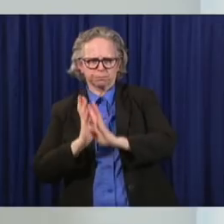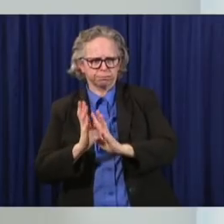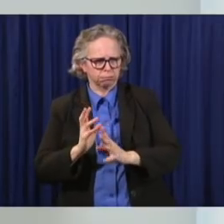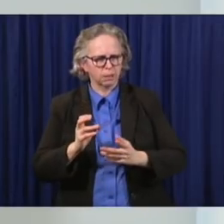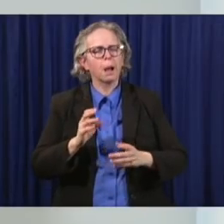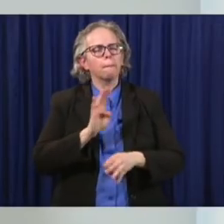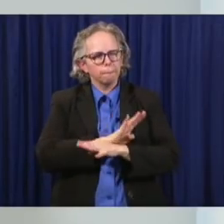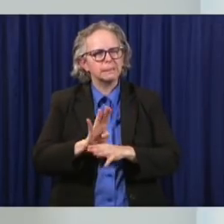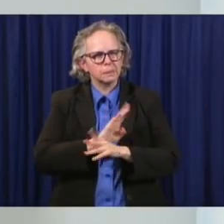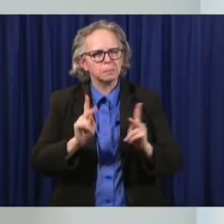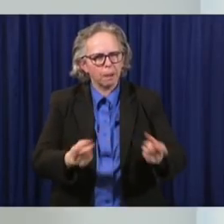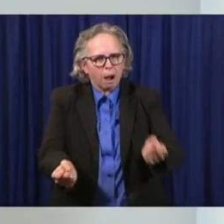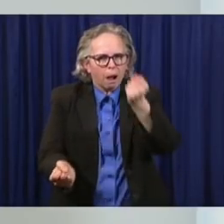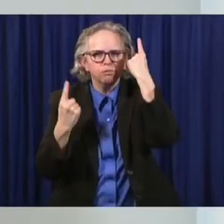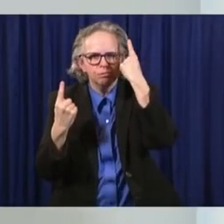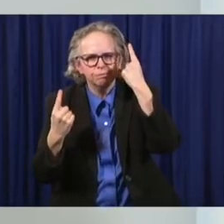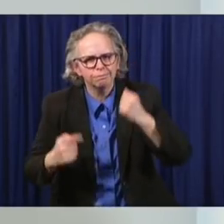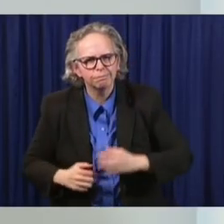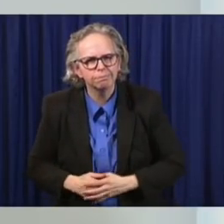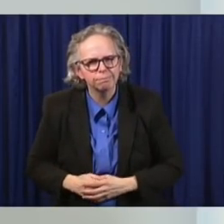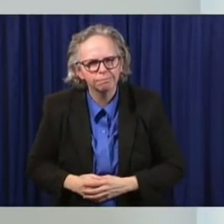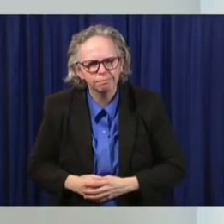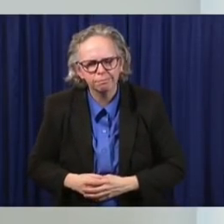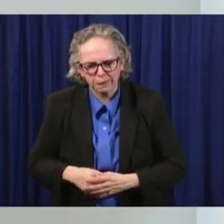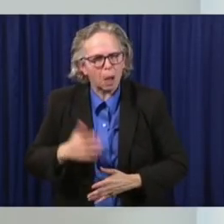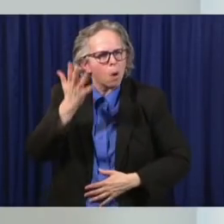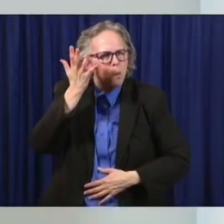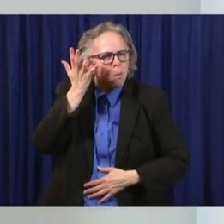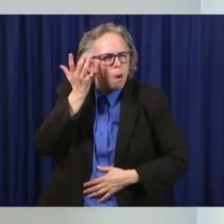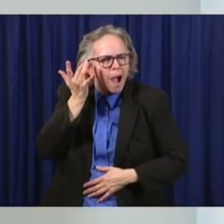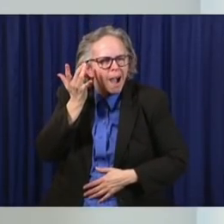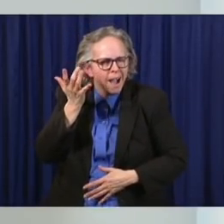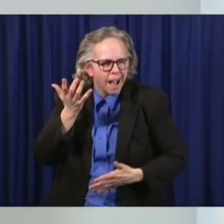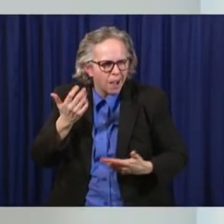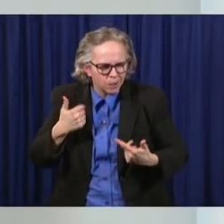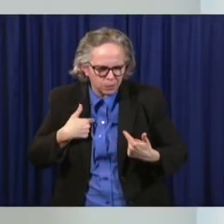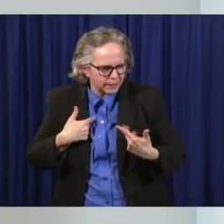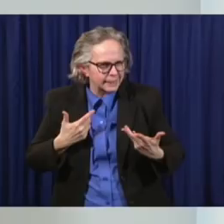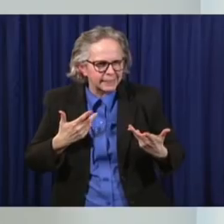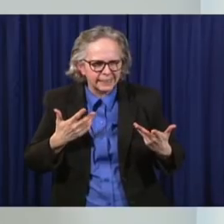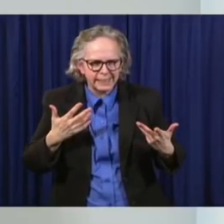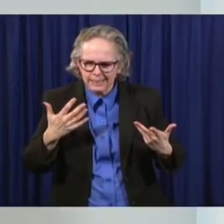why these safety, it's where these safety provisions came from.